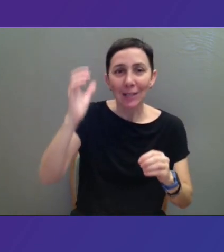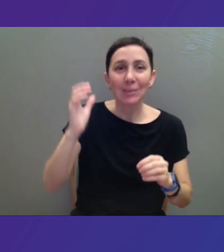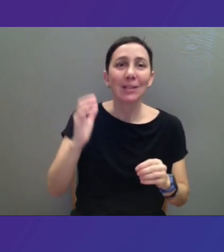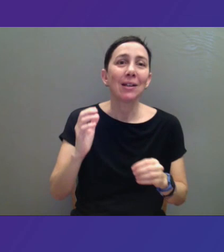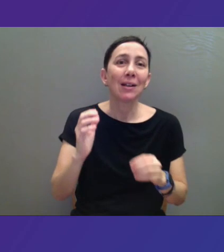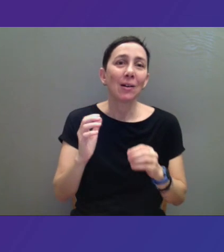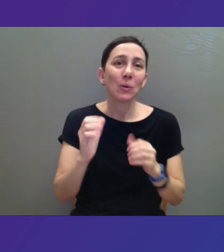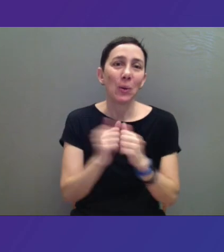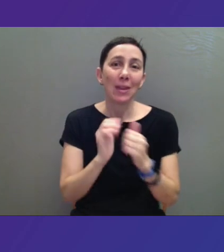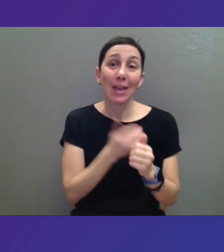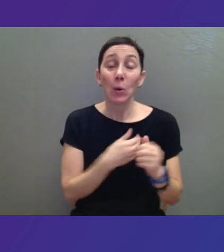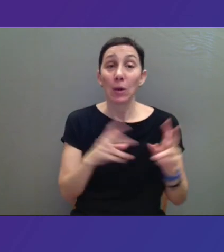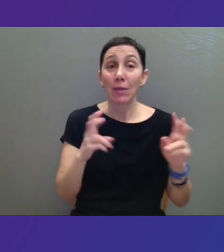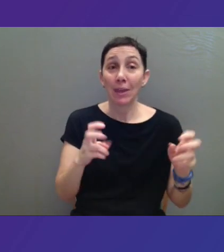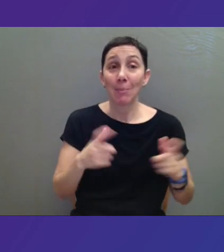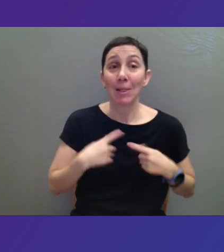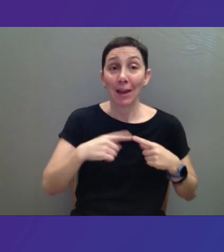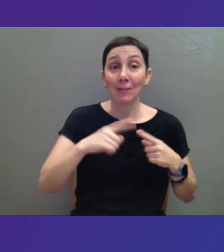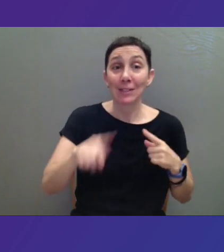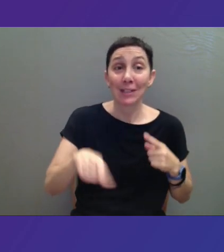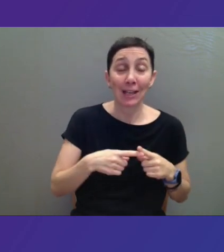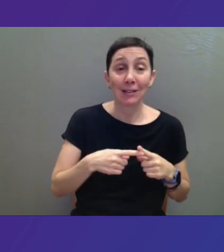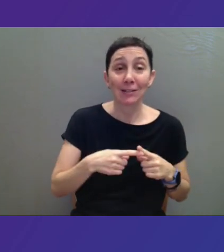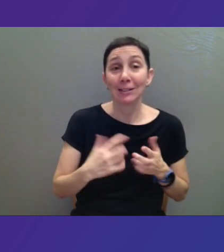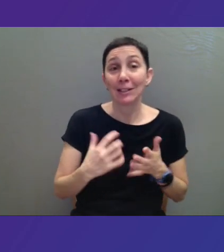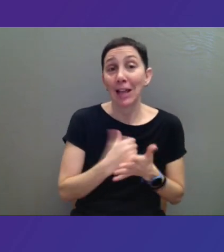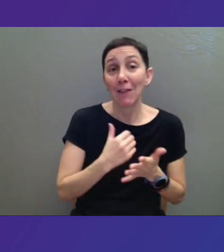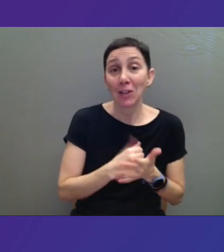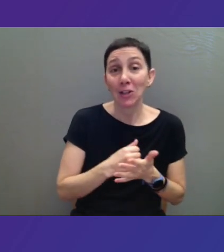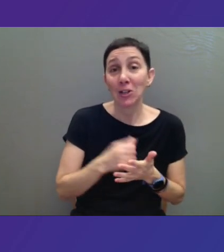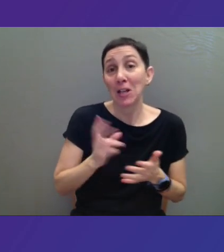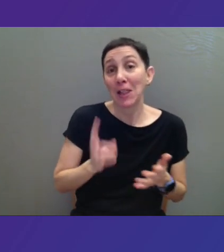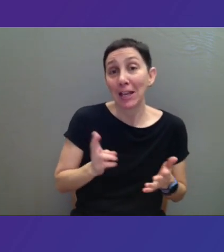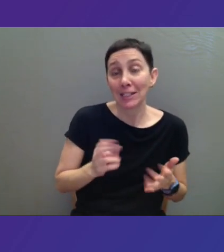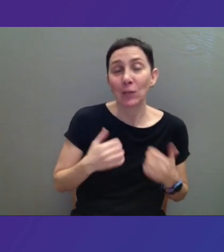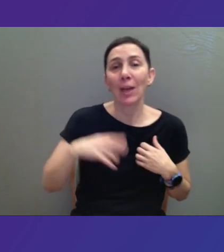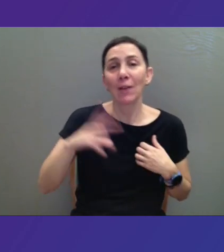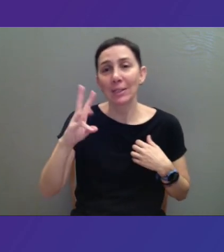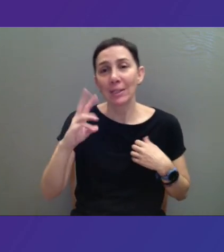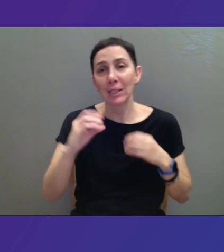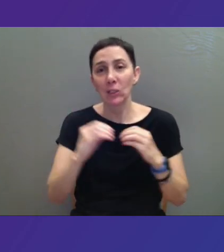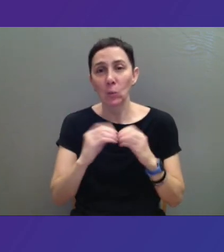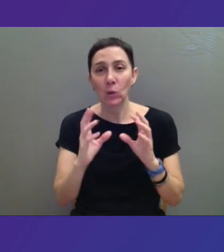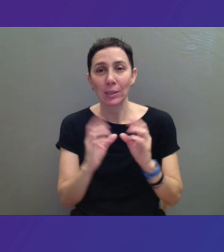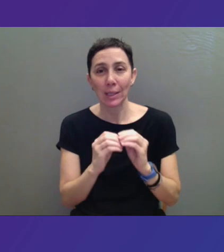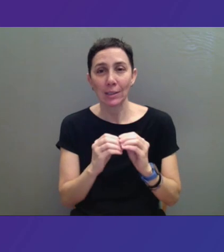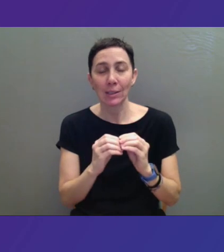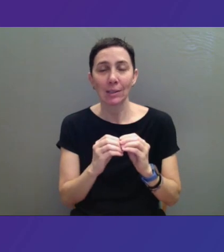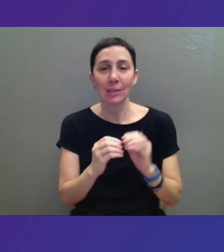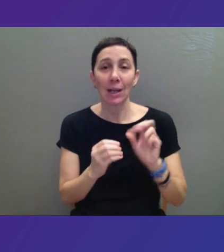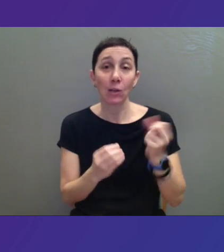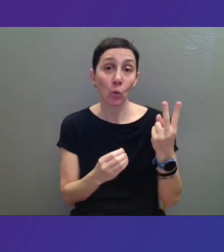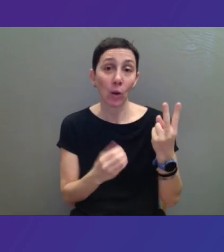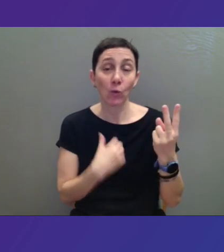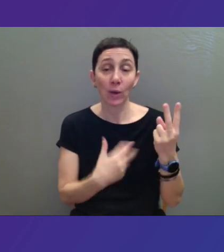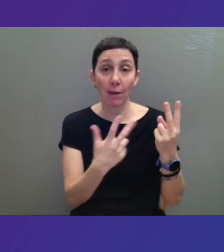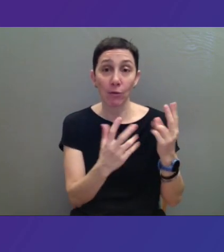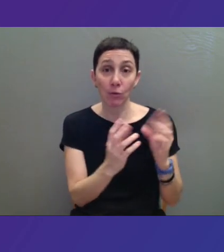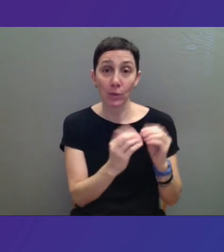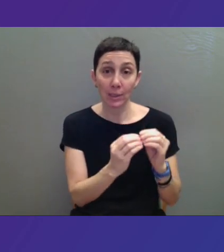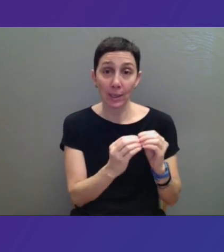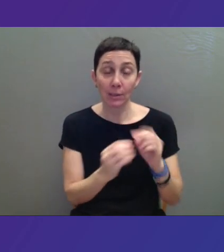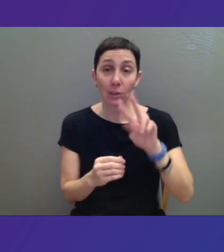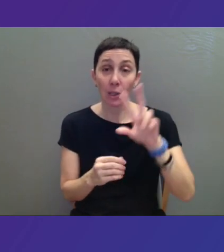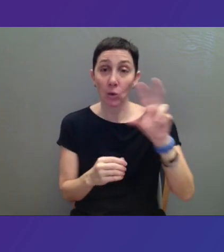theme, we have 6 more daytime sessions coming up. 3 will be held at 12 p.m. and then 3 more at 2:30